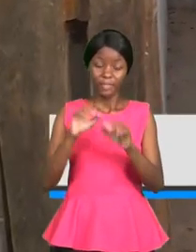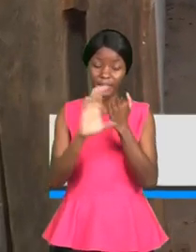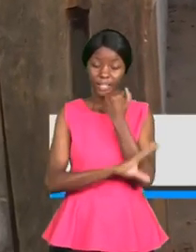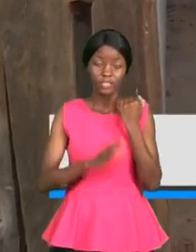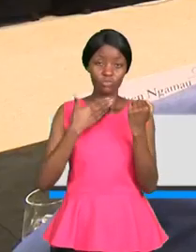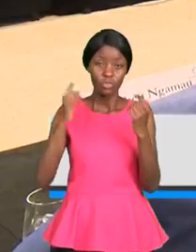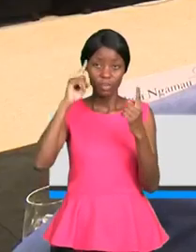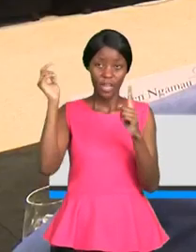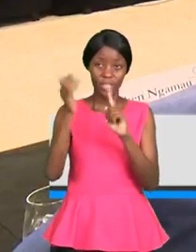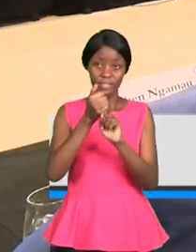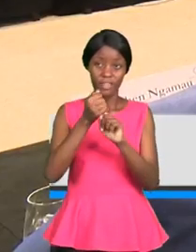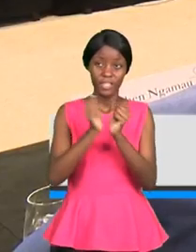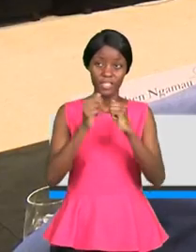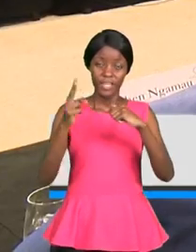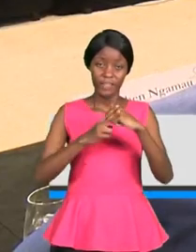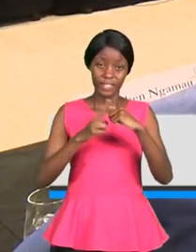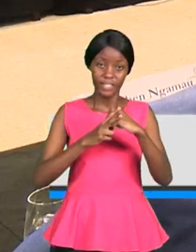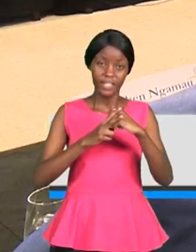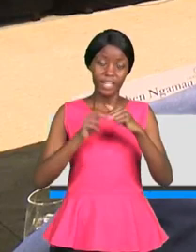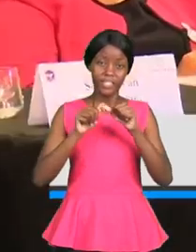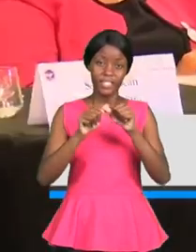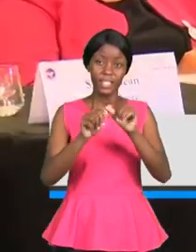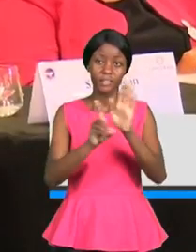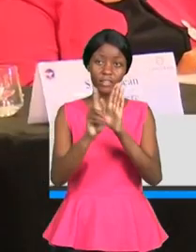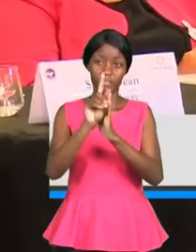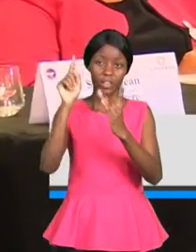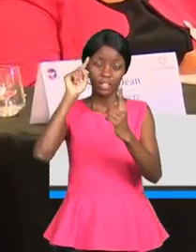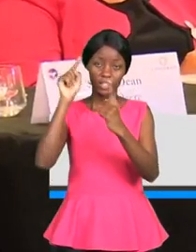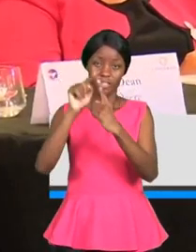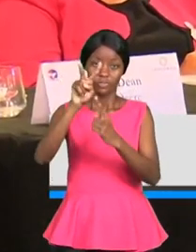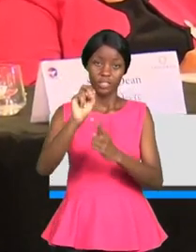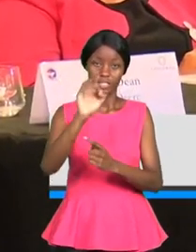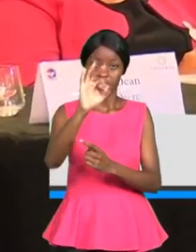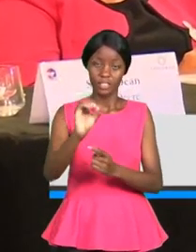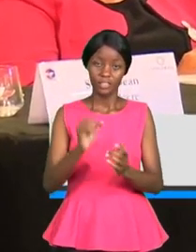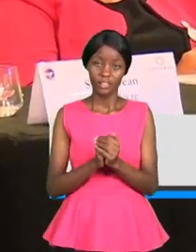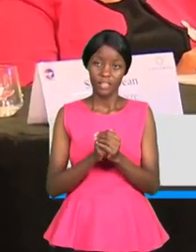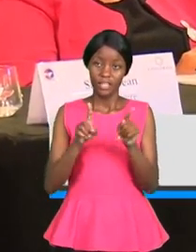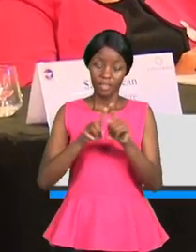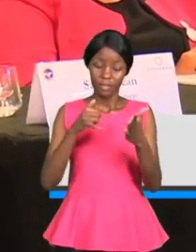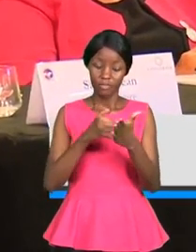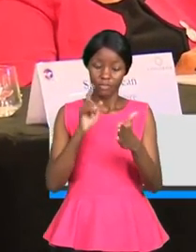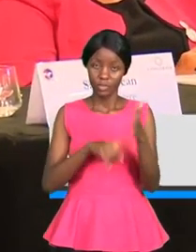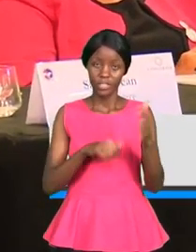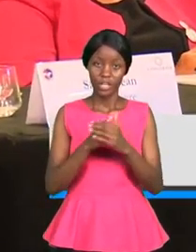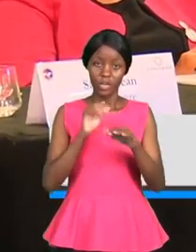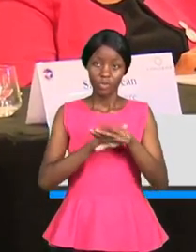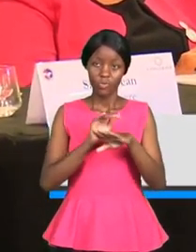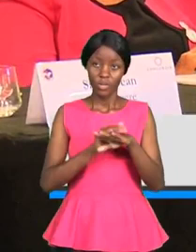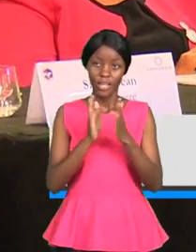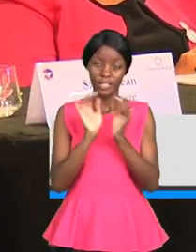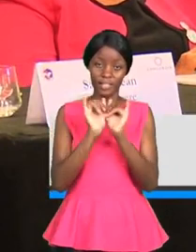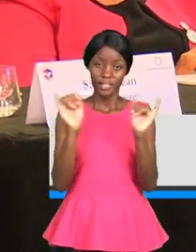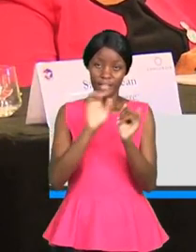to attain the 17 Sustainable Development Goals for Vision 2030, including affordable and clean